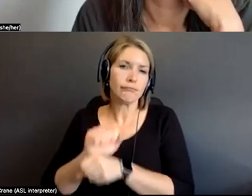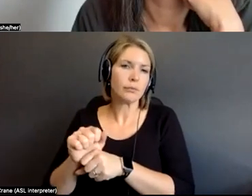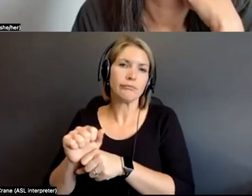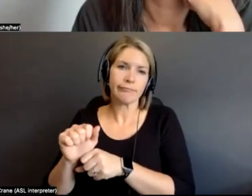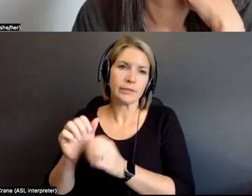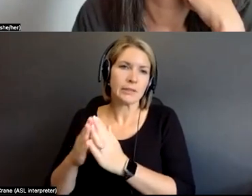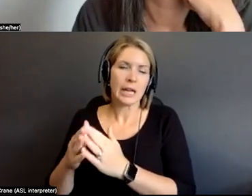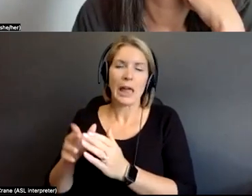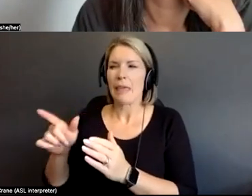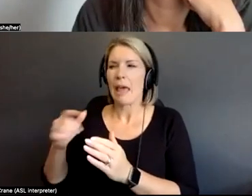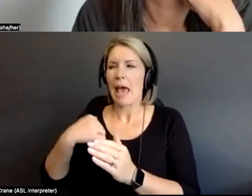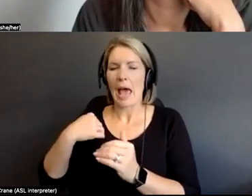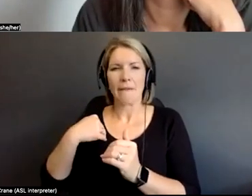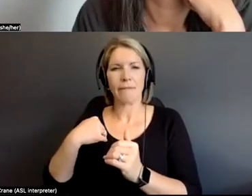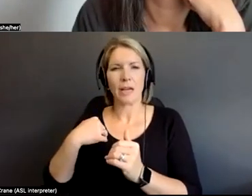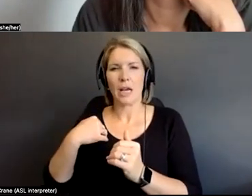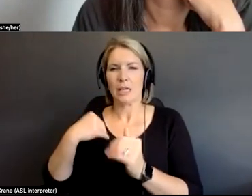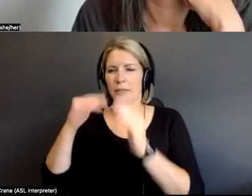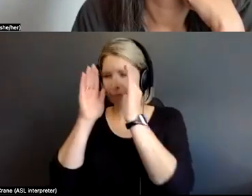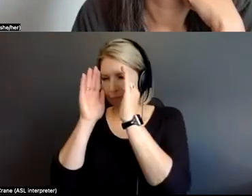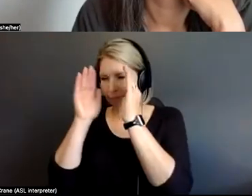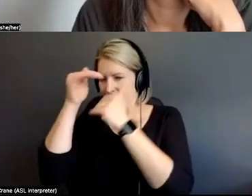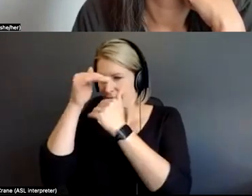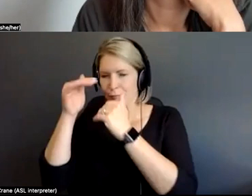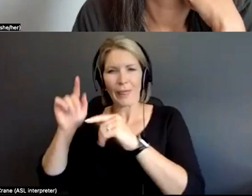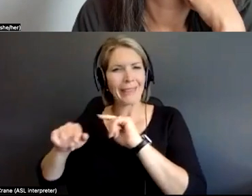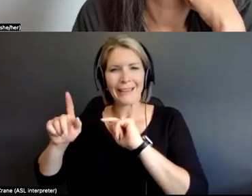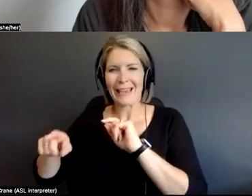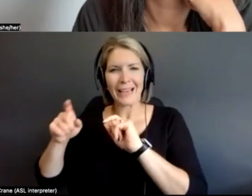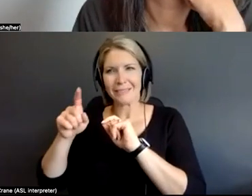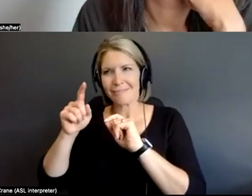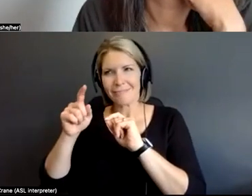vision mode and can't necessarily see other perspectives.